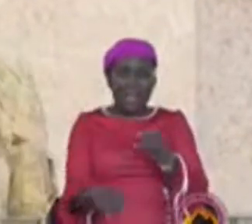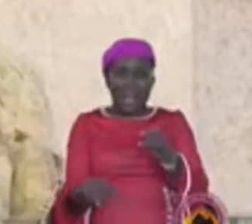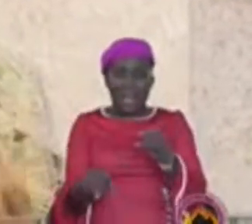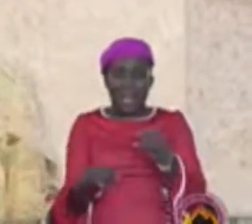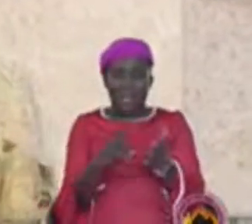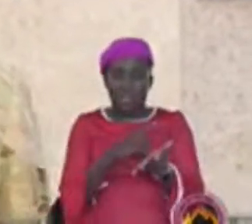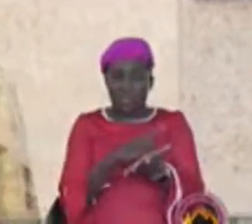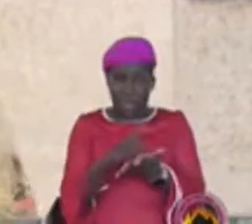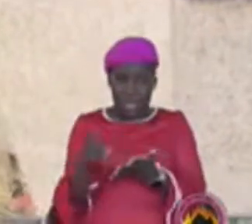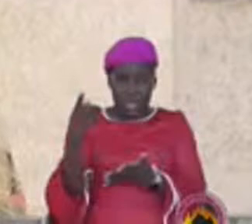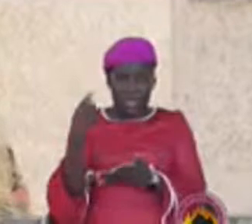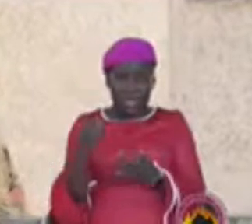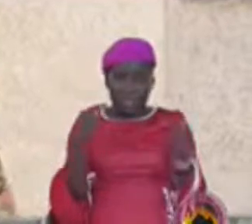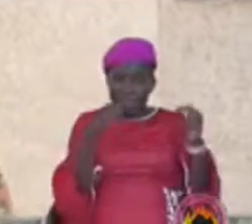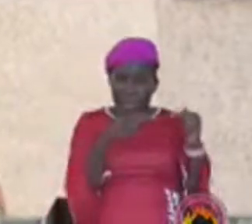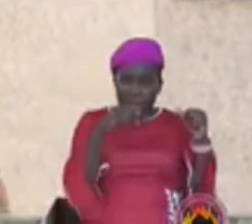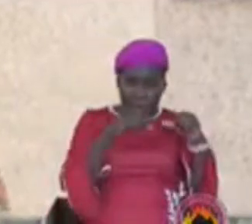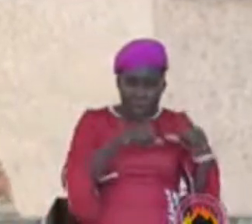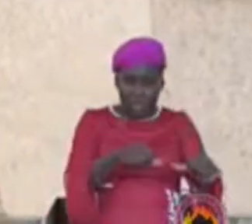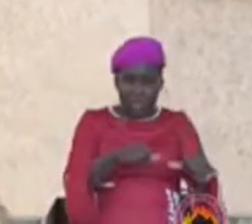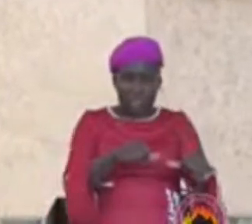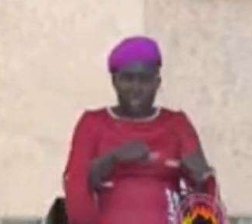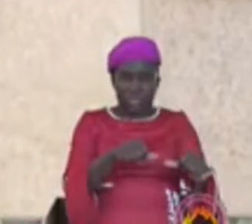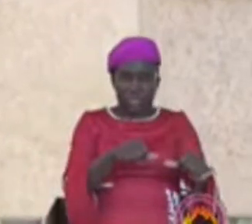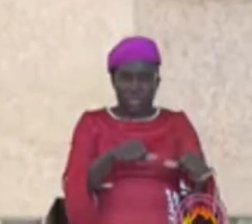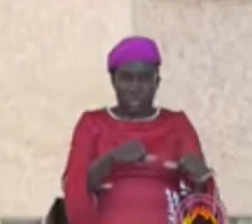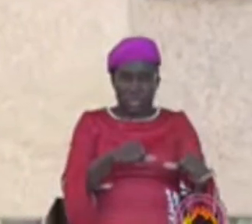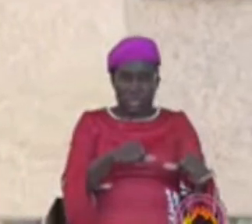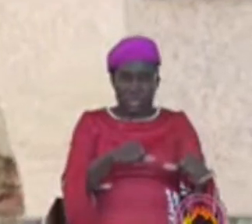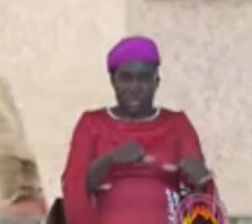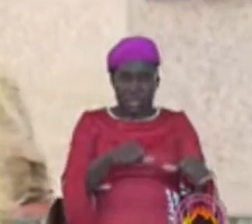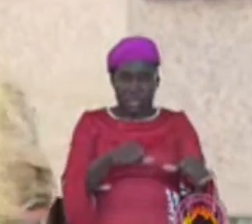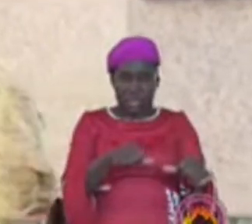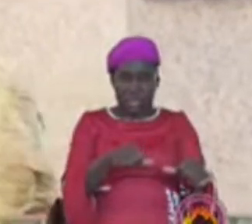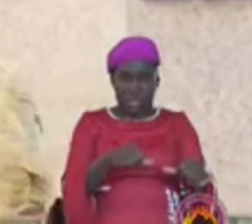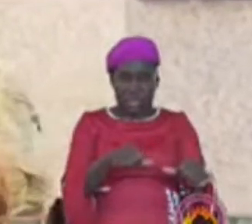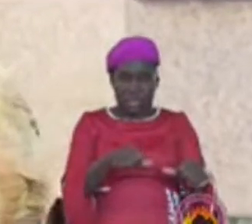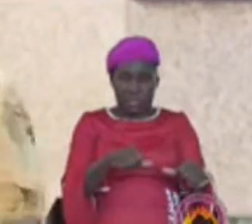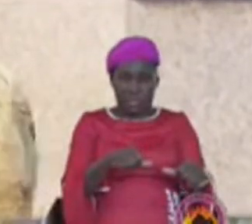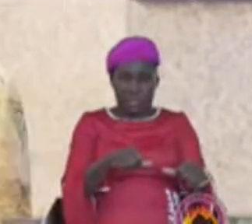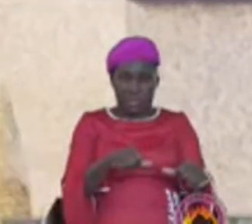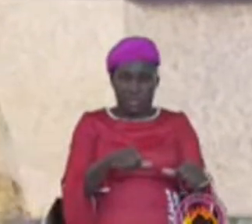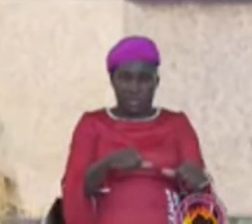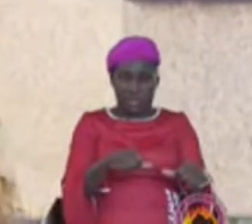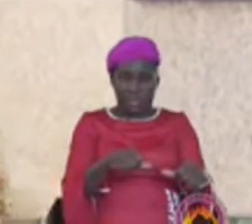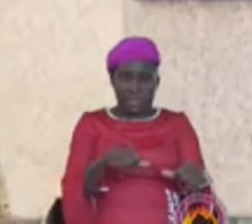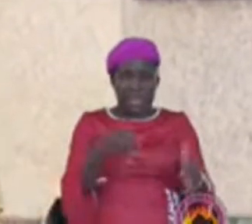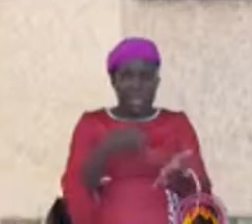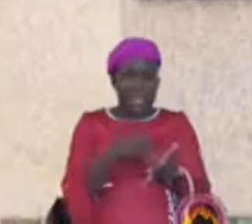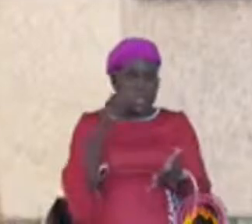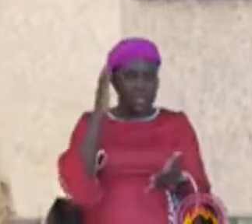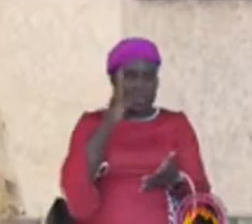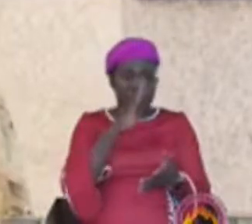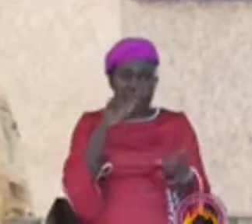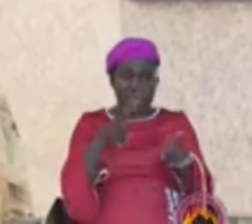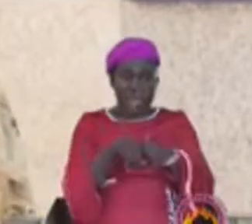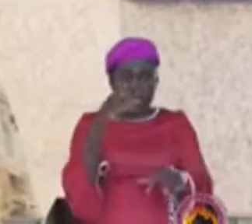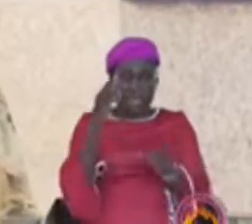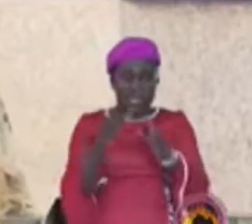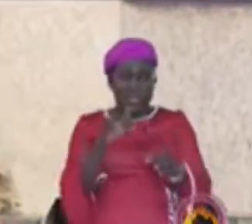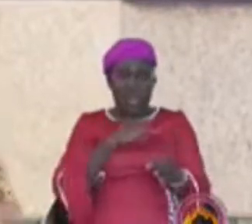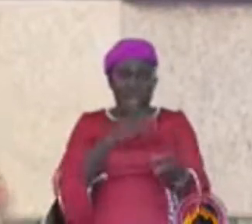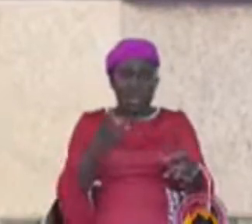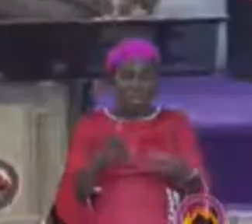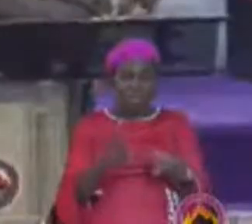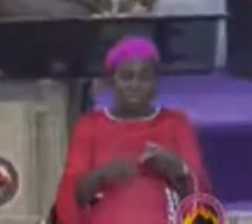still... worrying me will be as if I'm feeling urine. So if I went to do urine, the thing will still be happening to me.